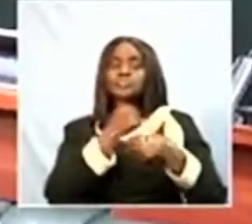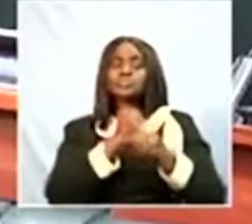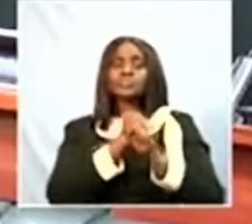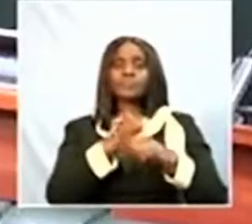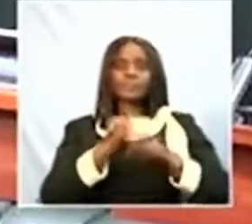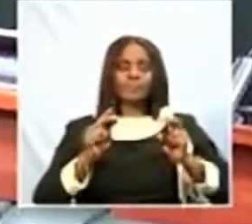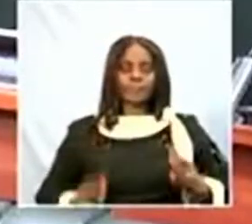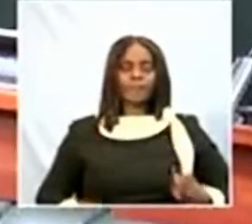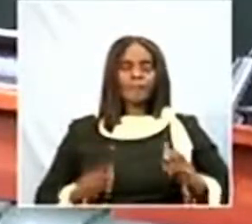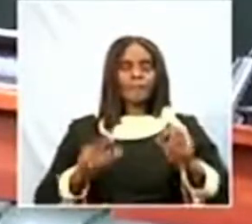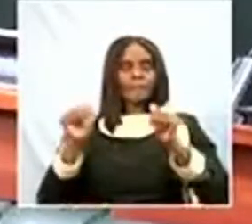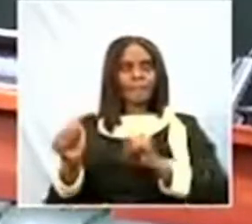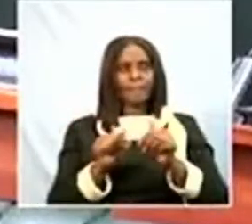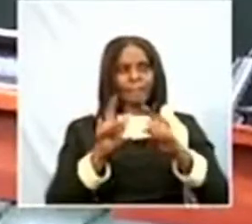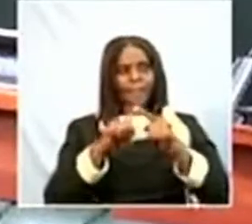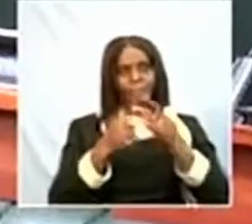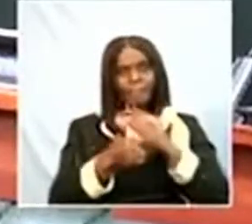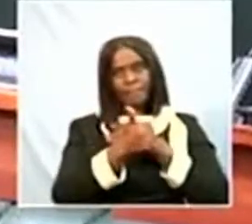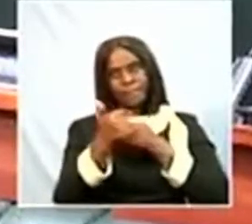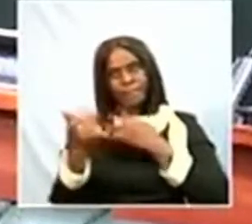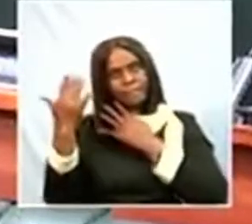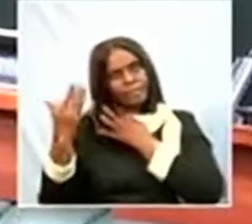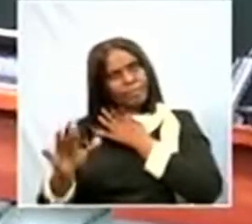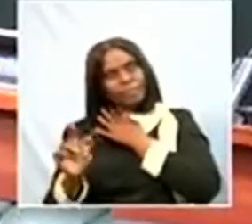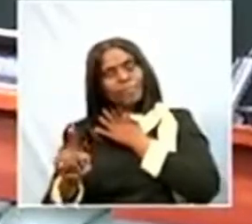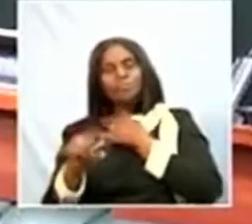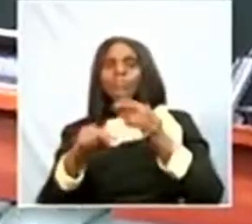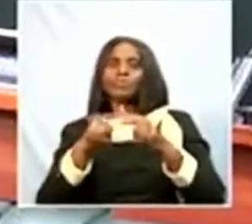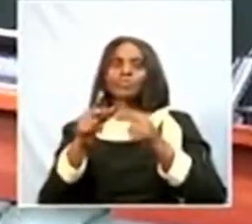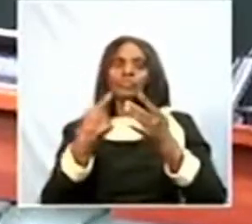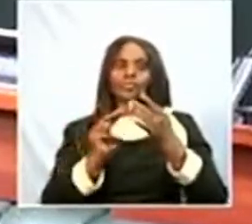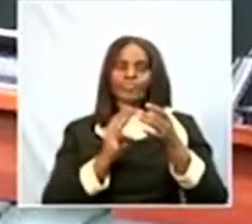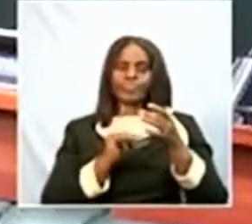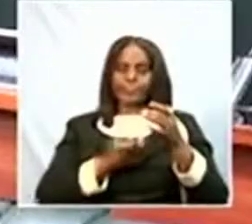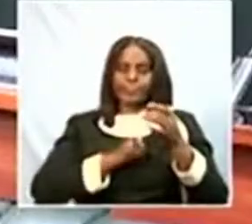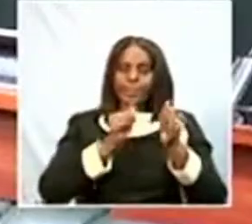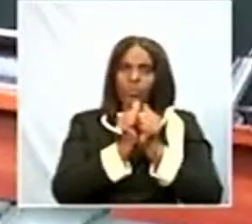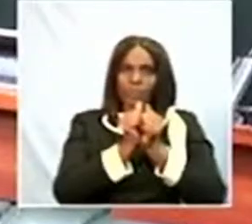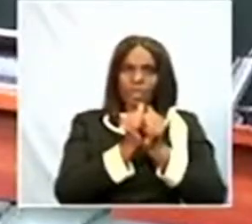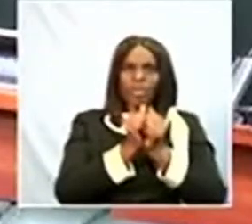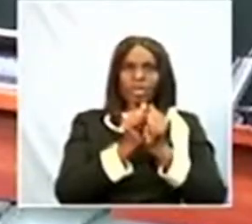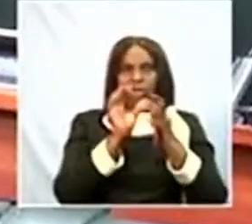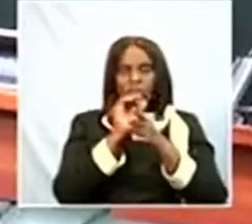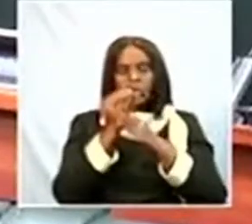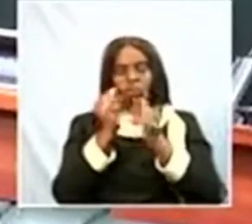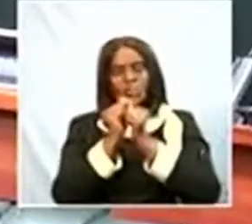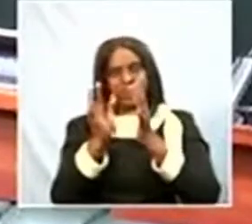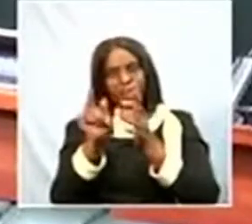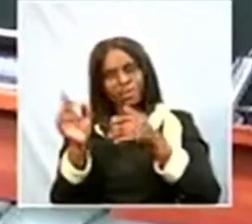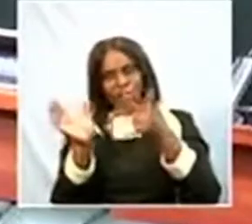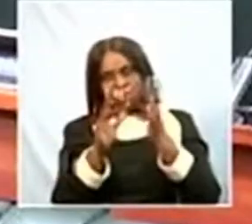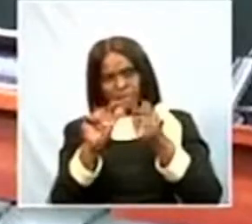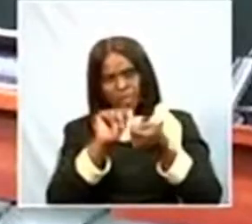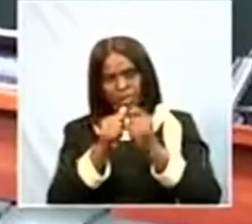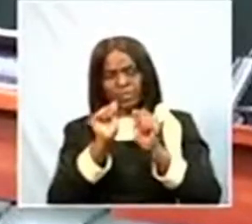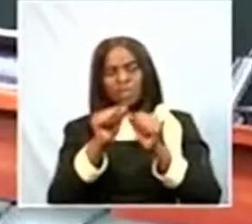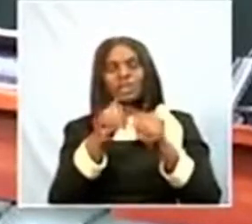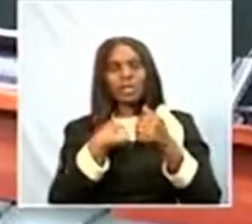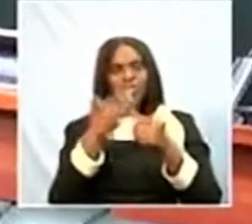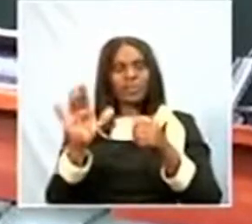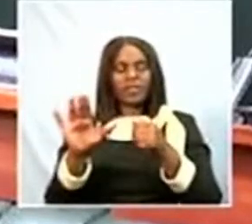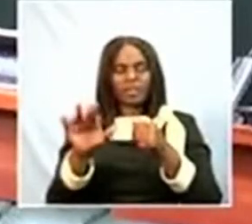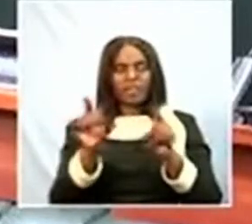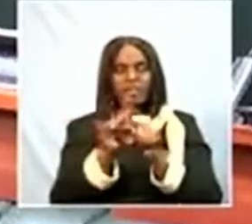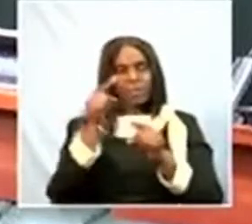human activities, but rather natural phenomena, meaning with or without human activities, climate change is going to be caused. Therefore, the